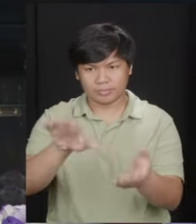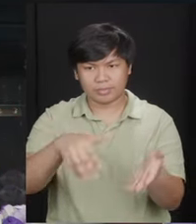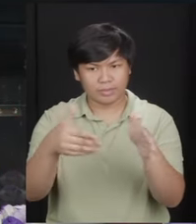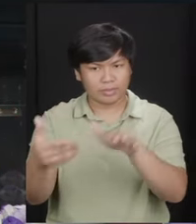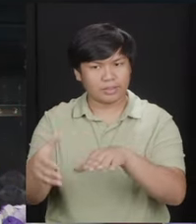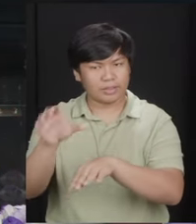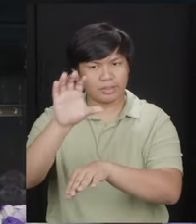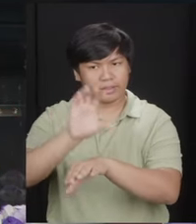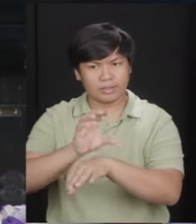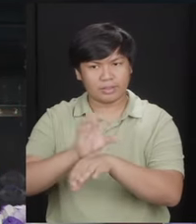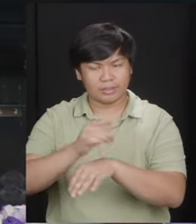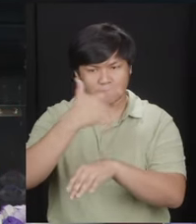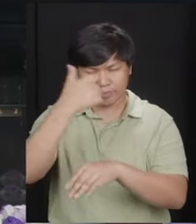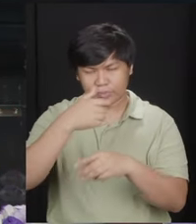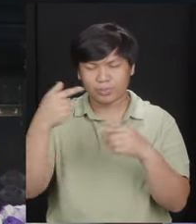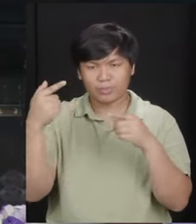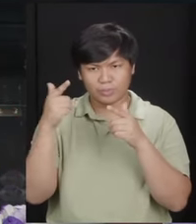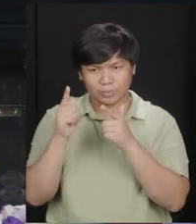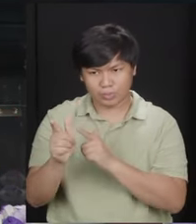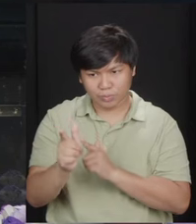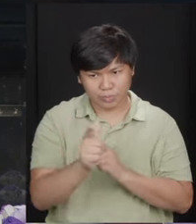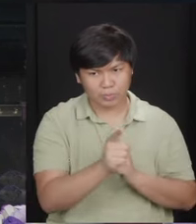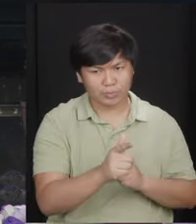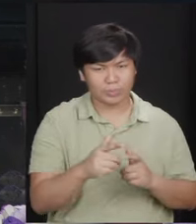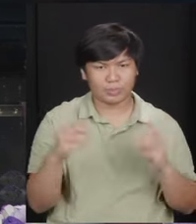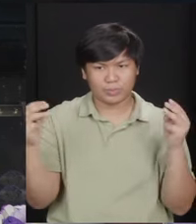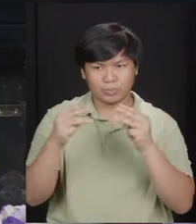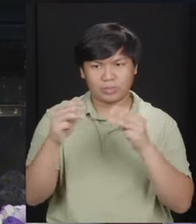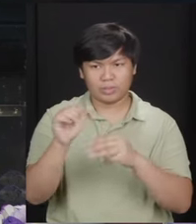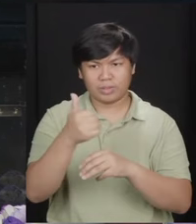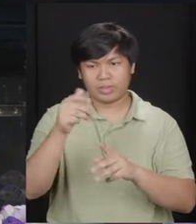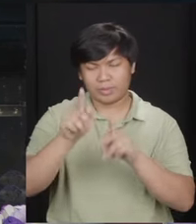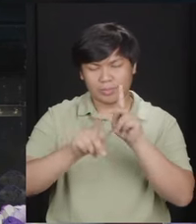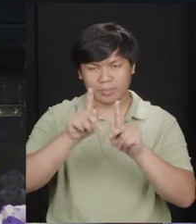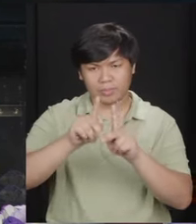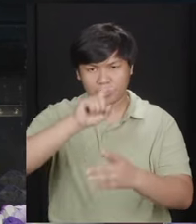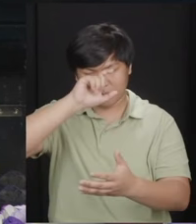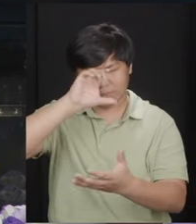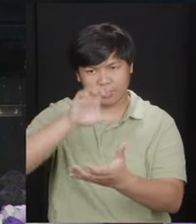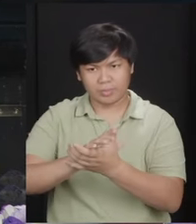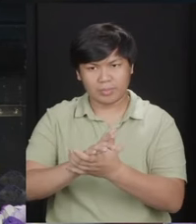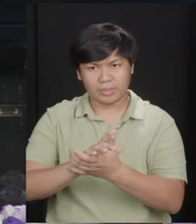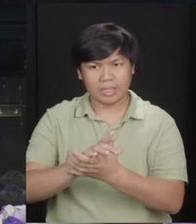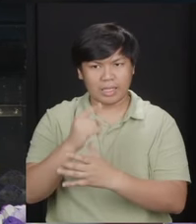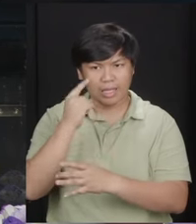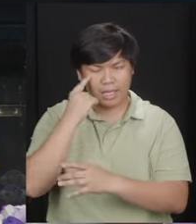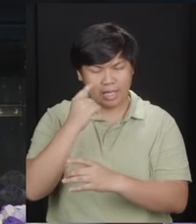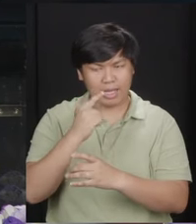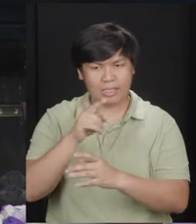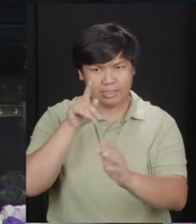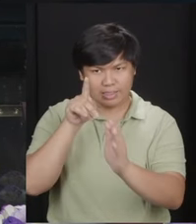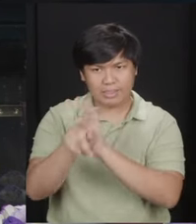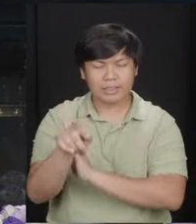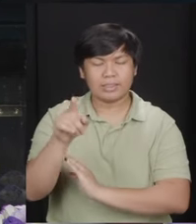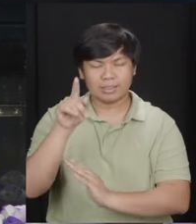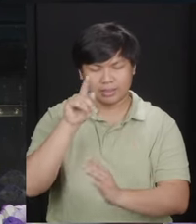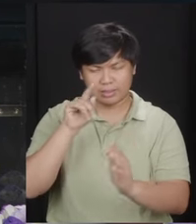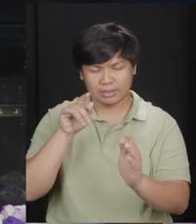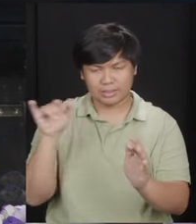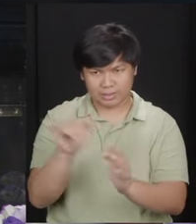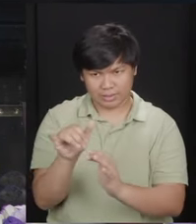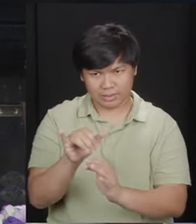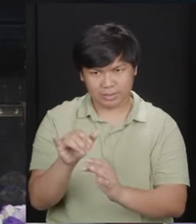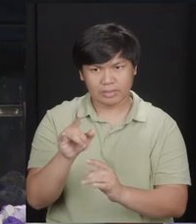his church because of the gang wars, he said. Some people believe in an eye for an eye. But in our neighborhood,